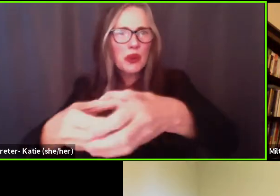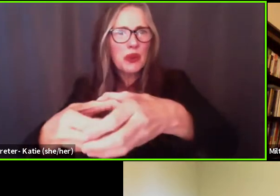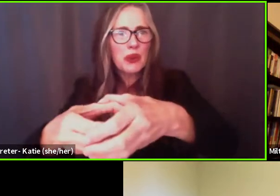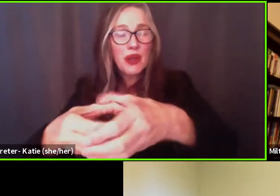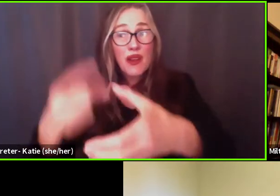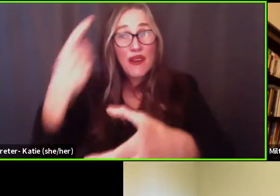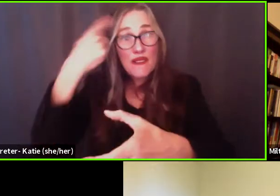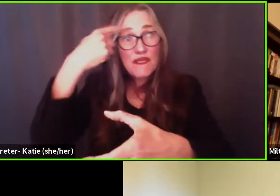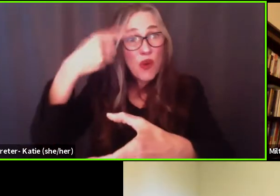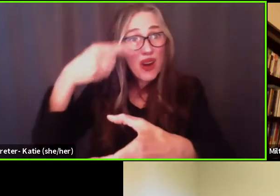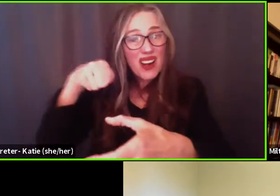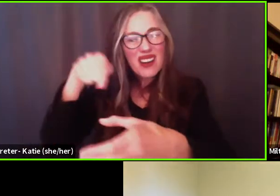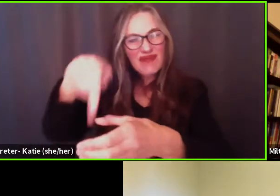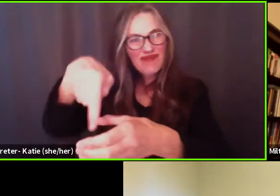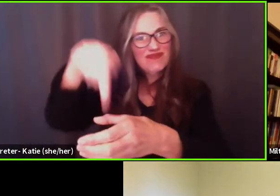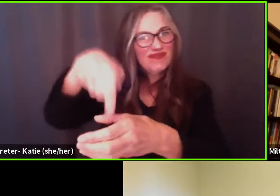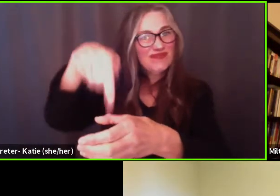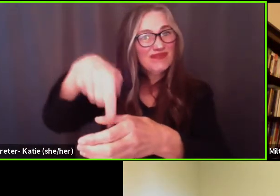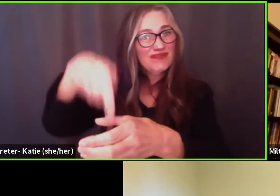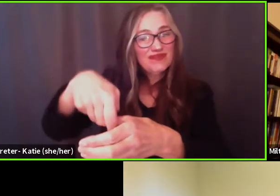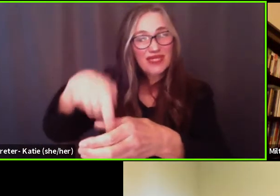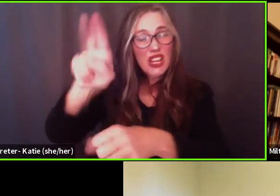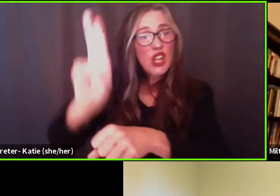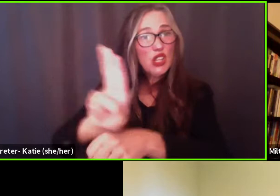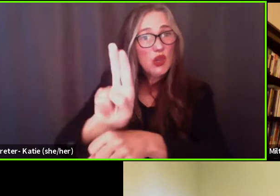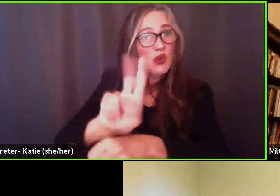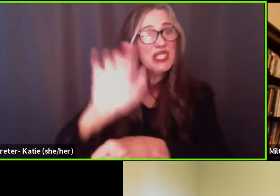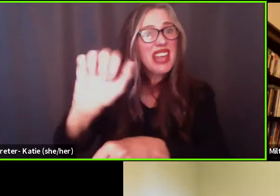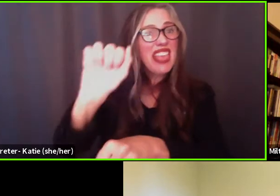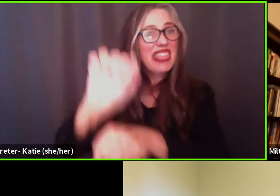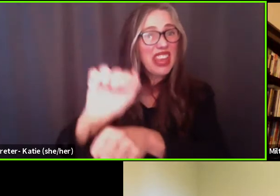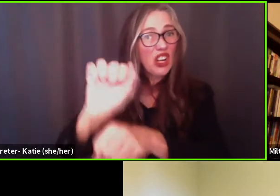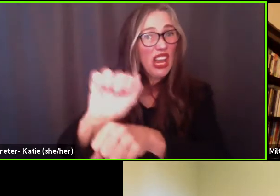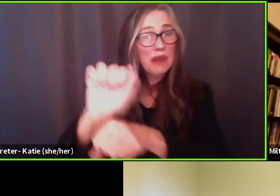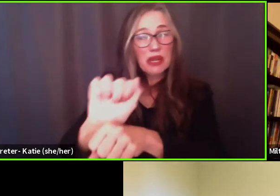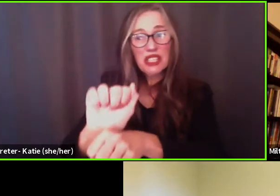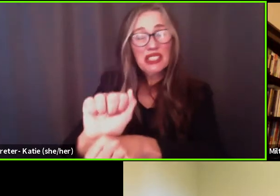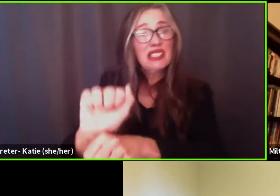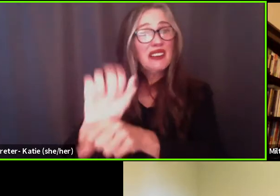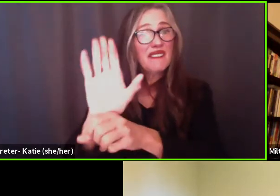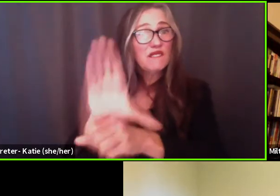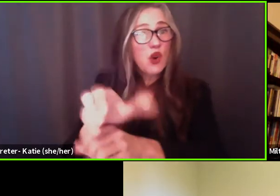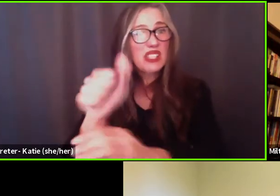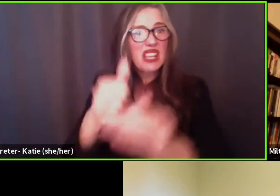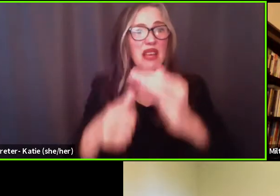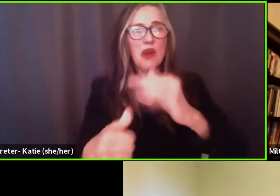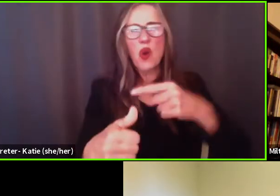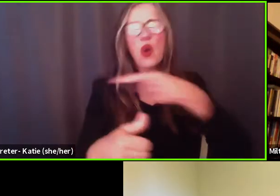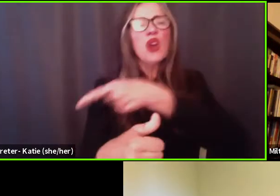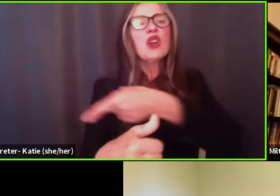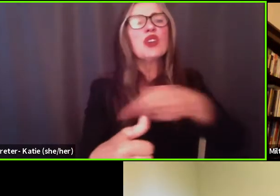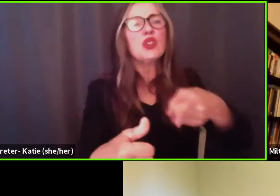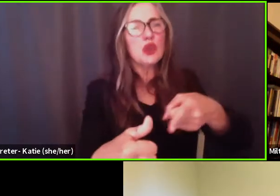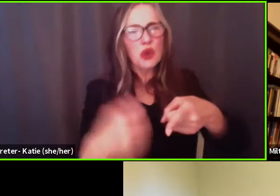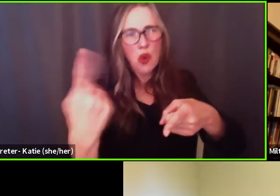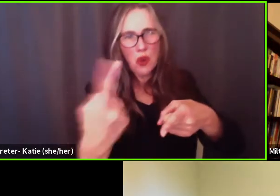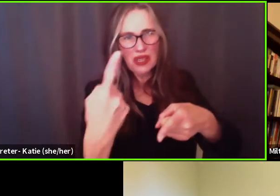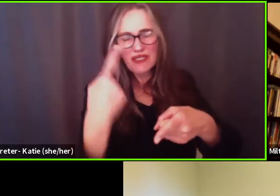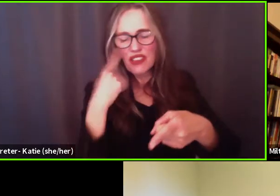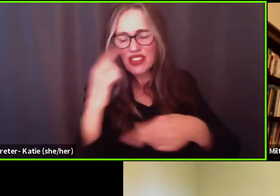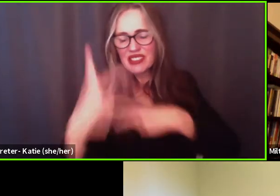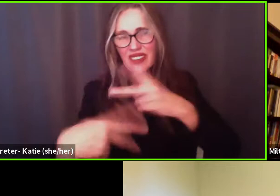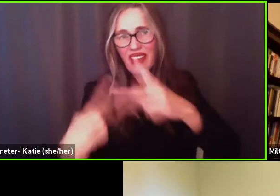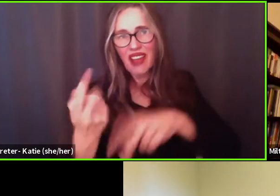the labor um and again that the notion that some people are fit for certain times of jobs is a constructed reality not